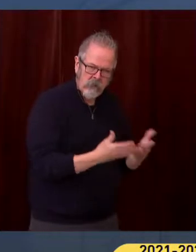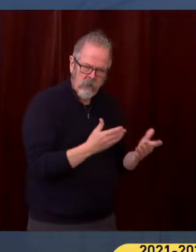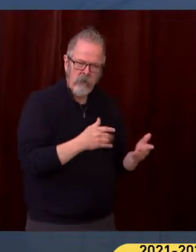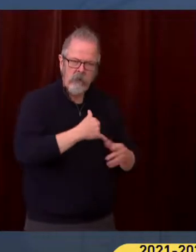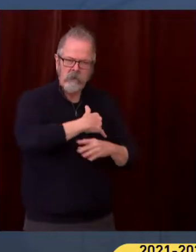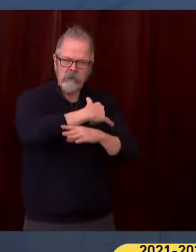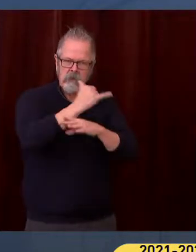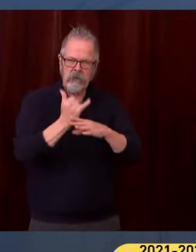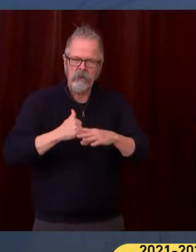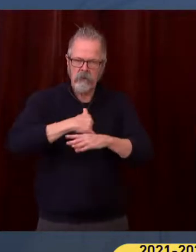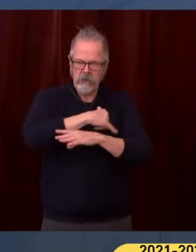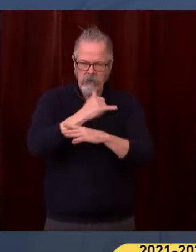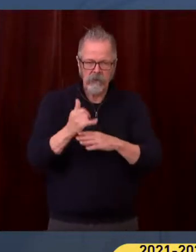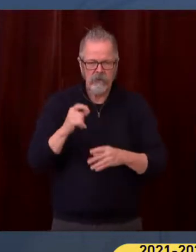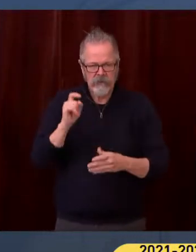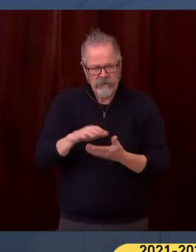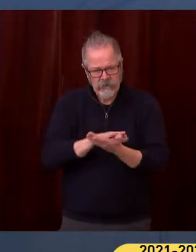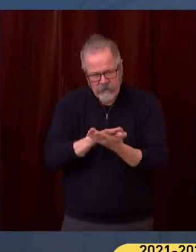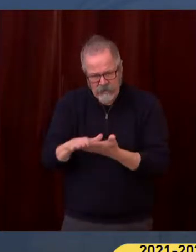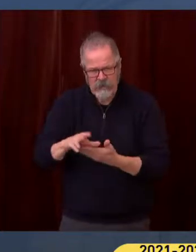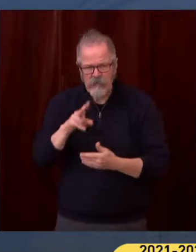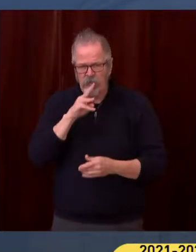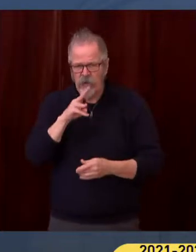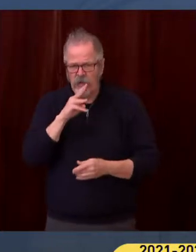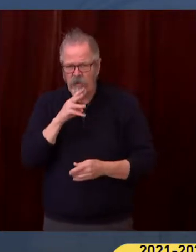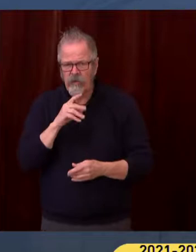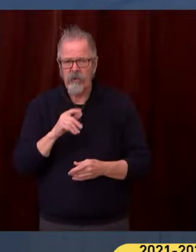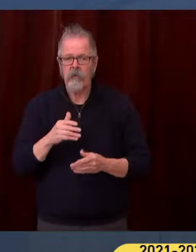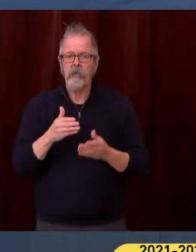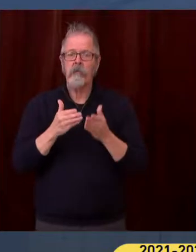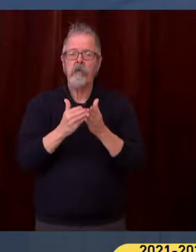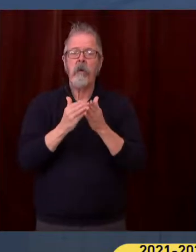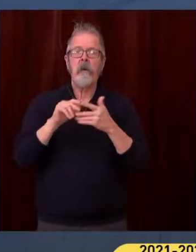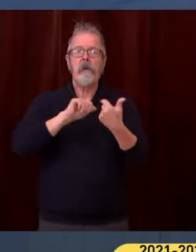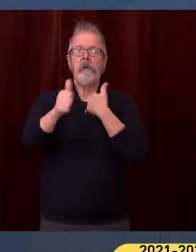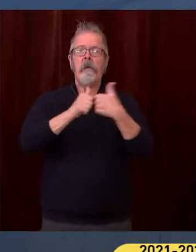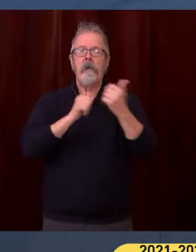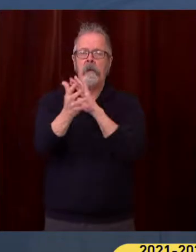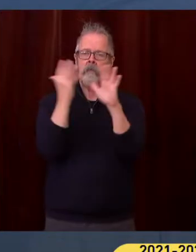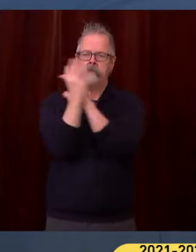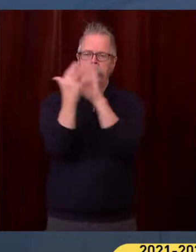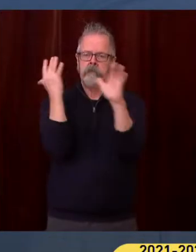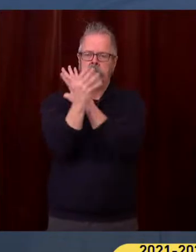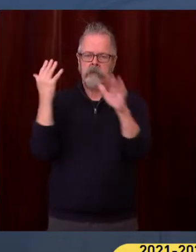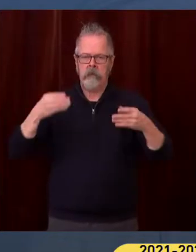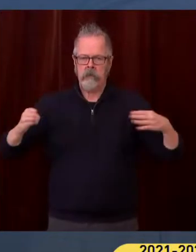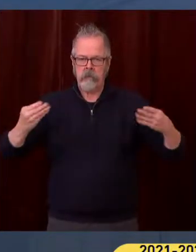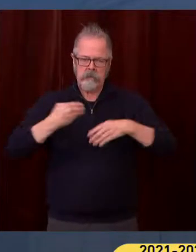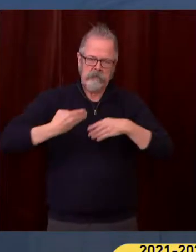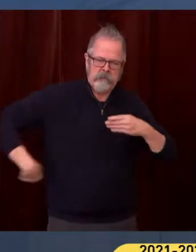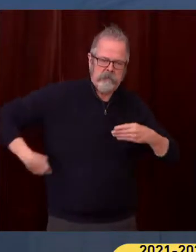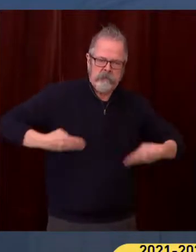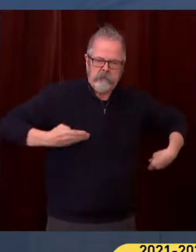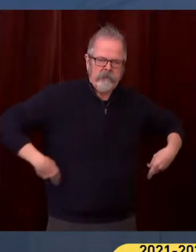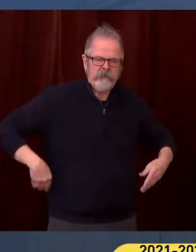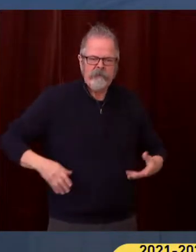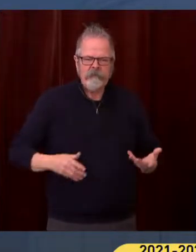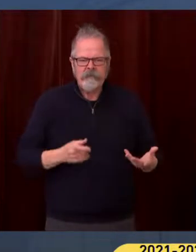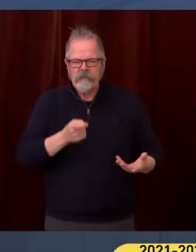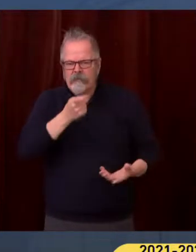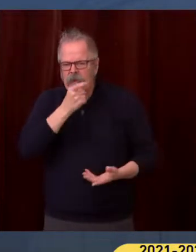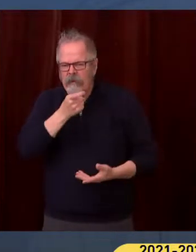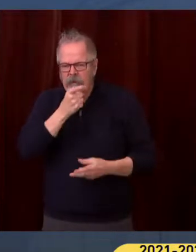we really appreciate the senators and House people in the